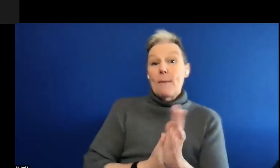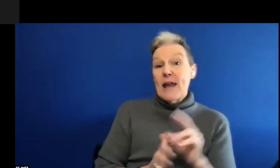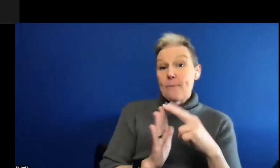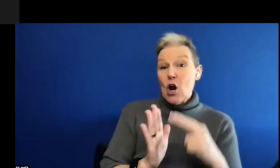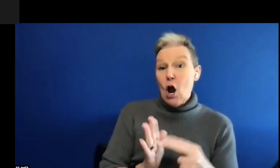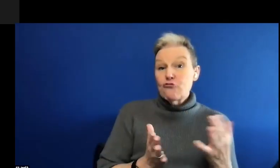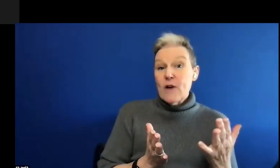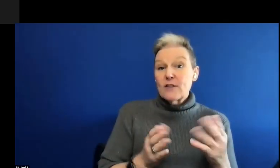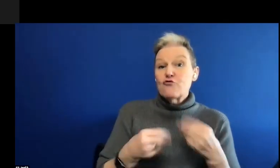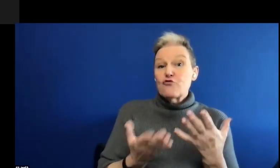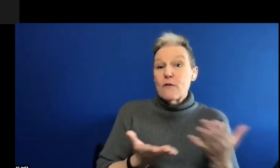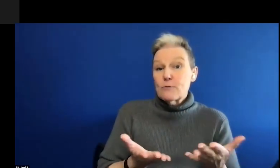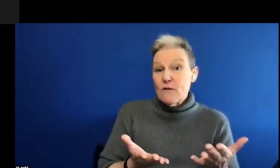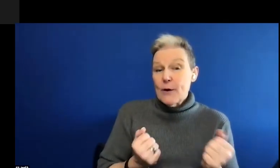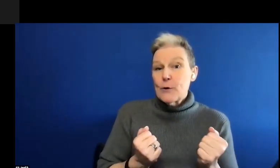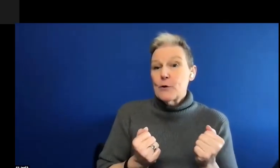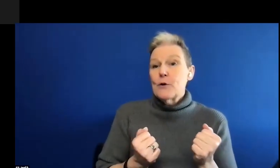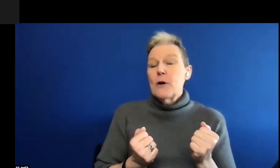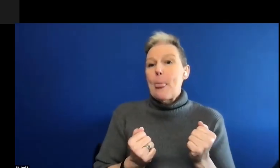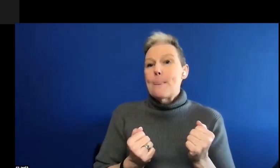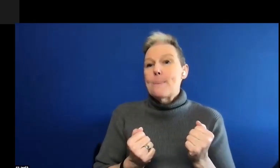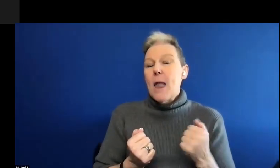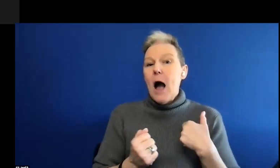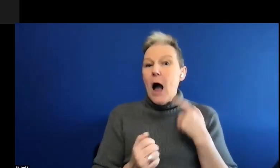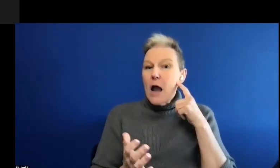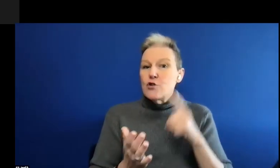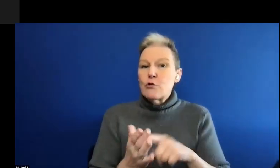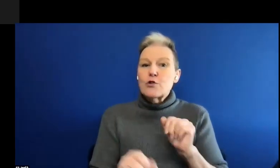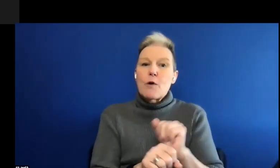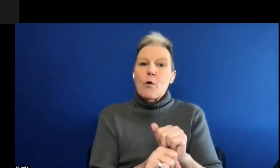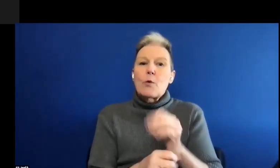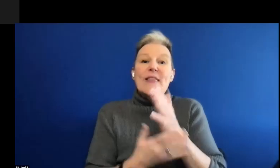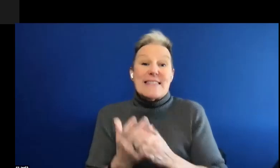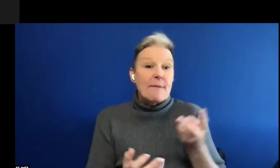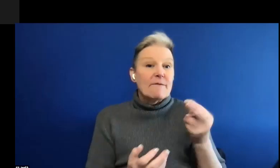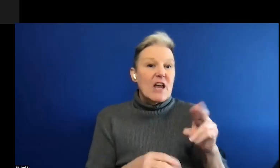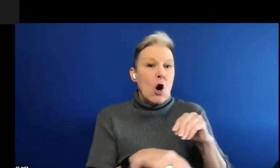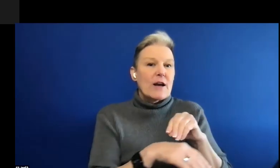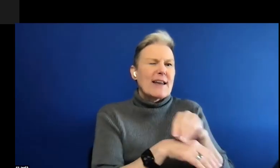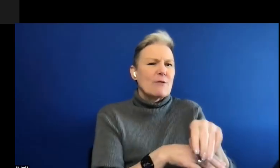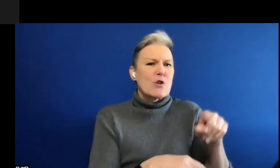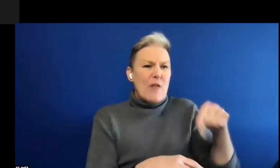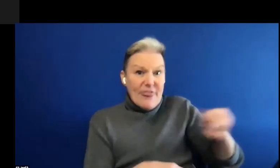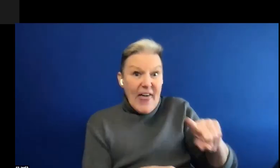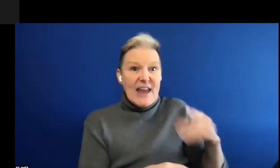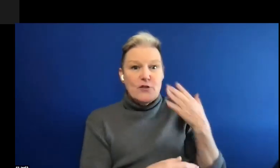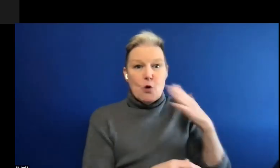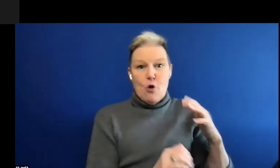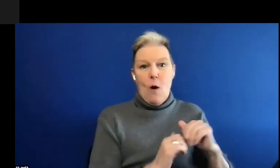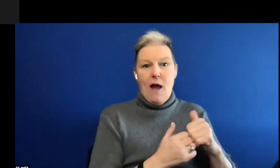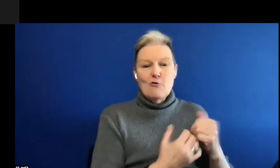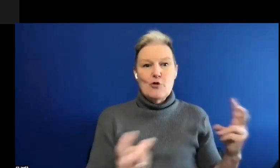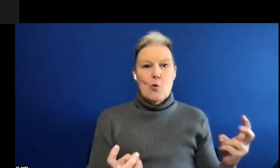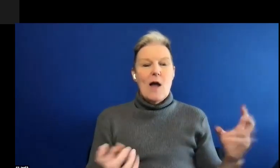contracted service provider, I have also found that in working with some VR counselors, they're not quite sure how they can even really